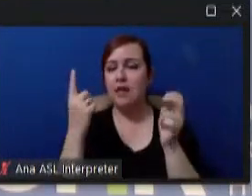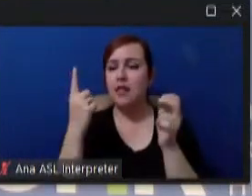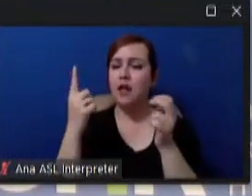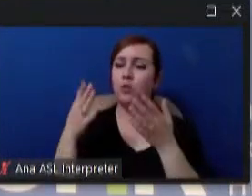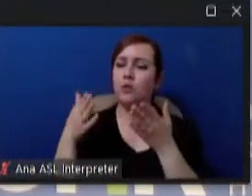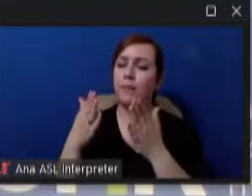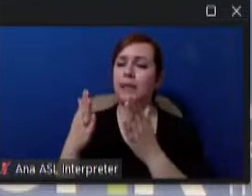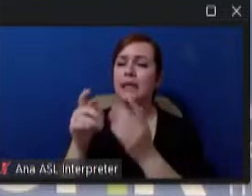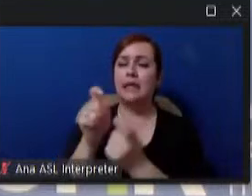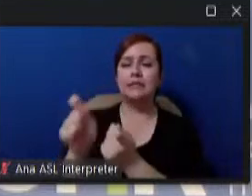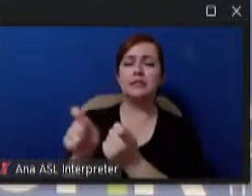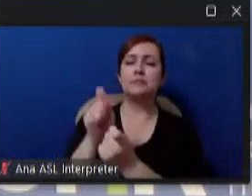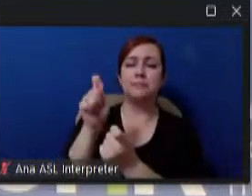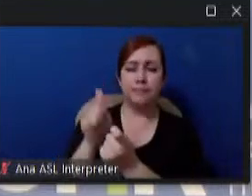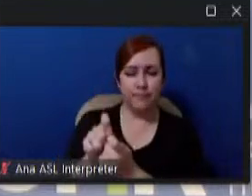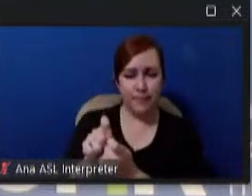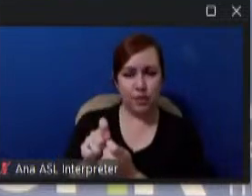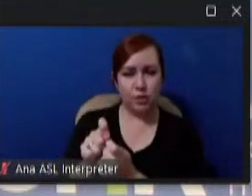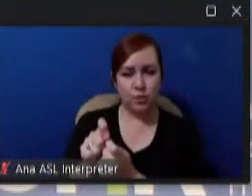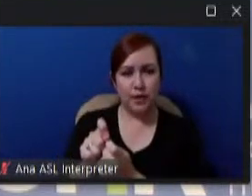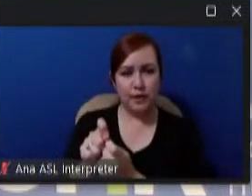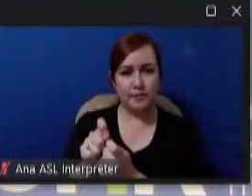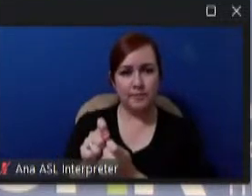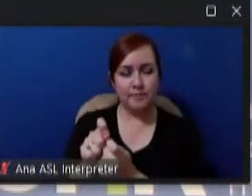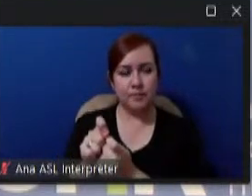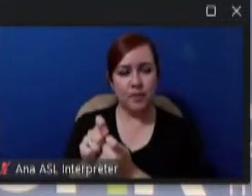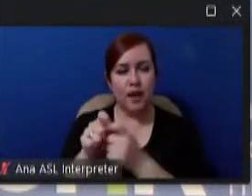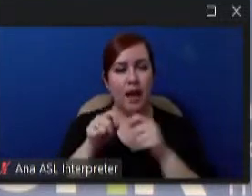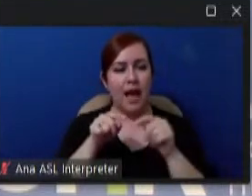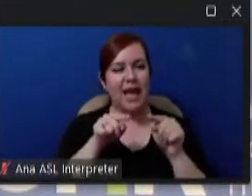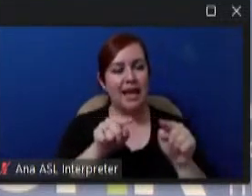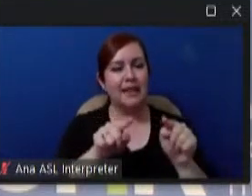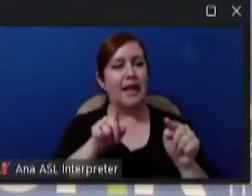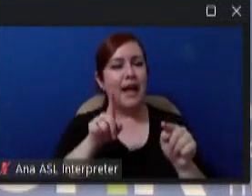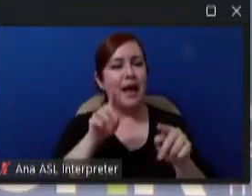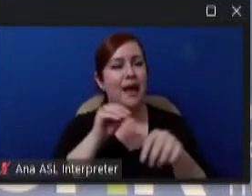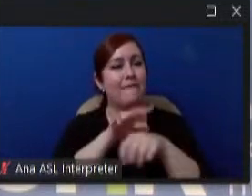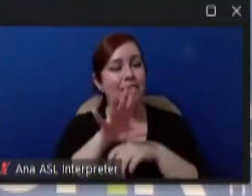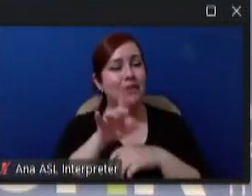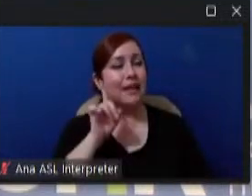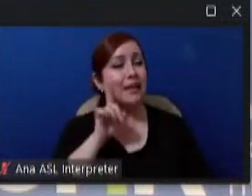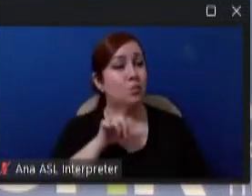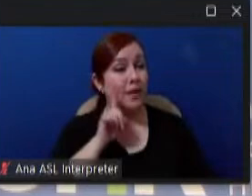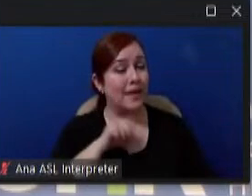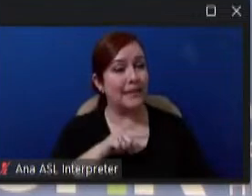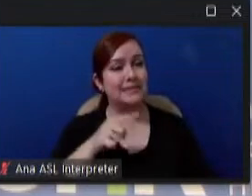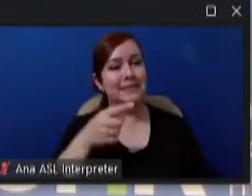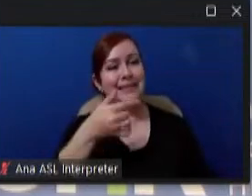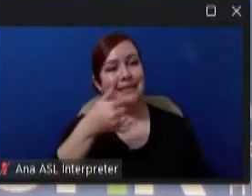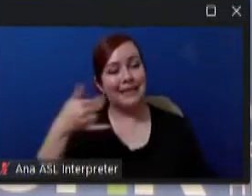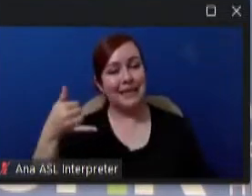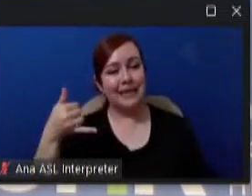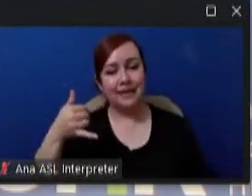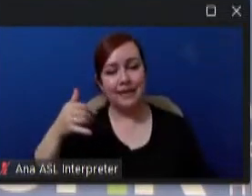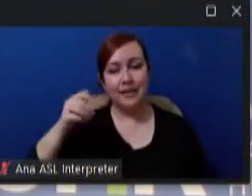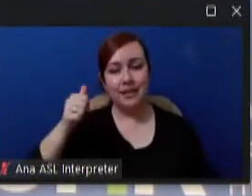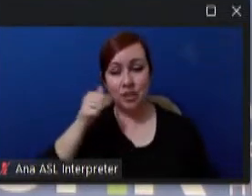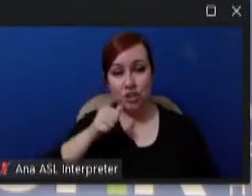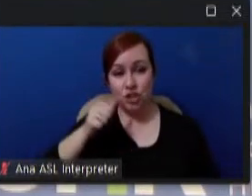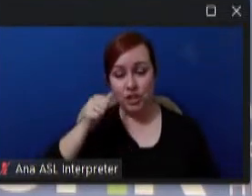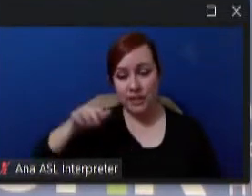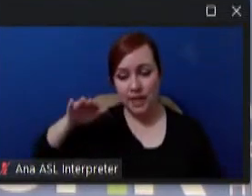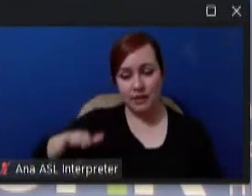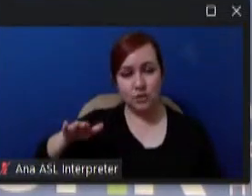be discussing a matter that very particularly affects women and